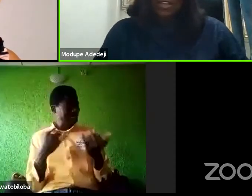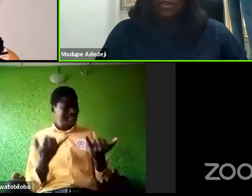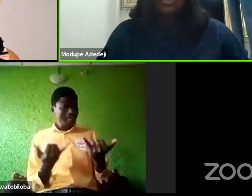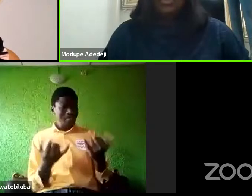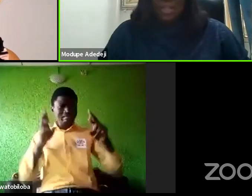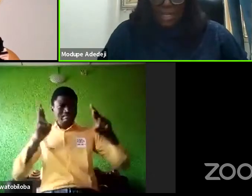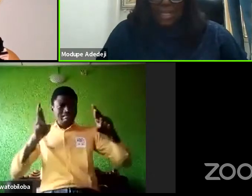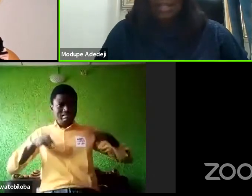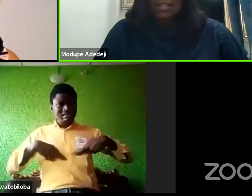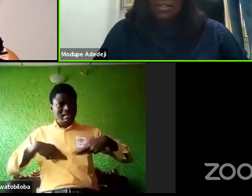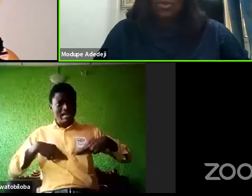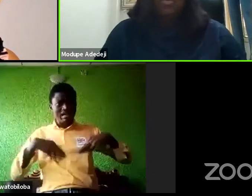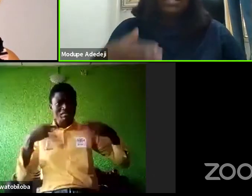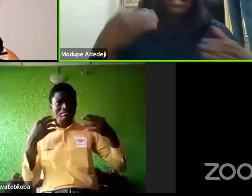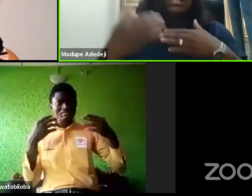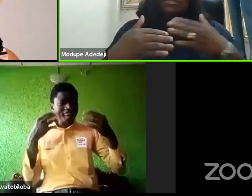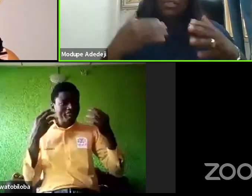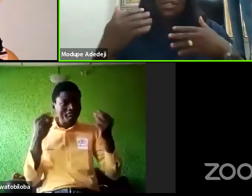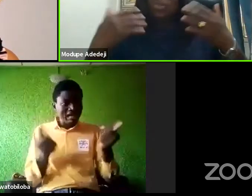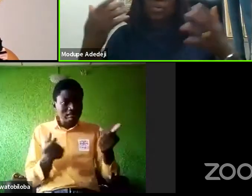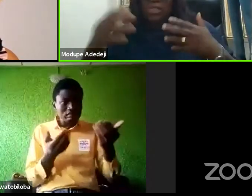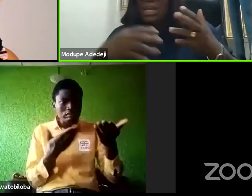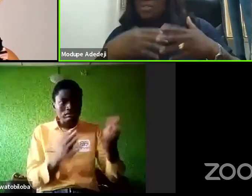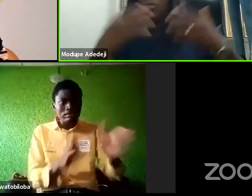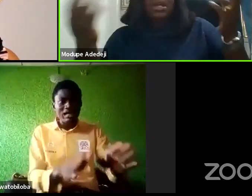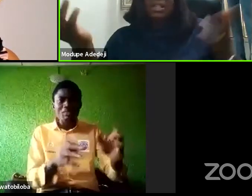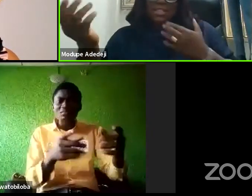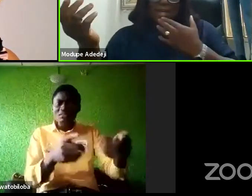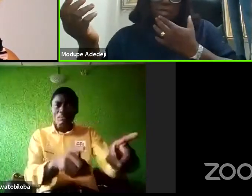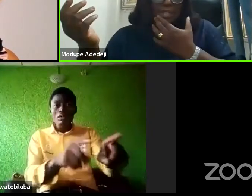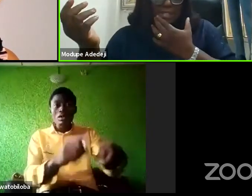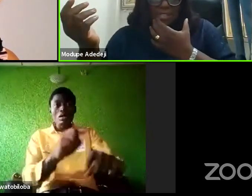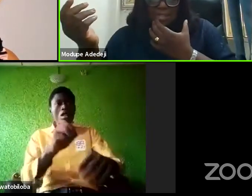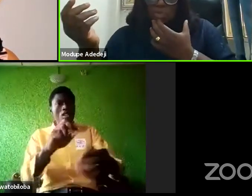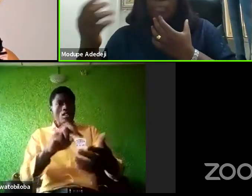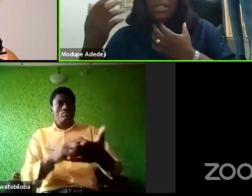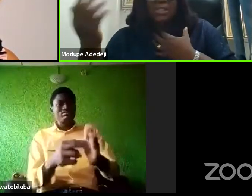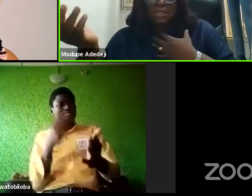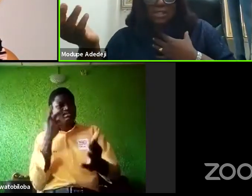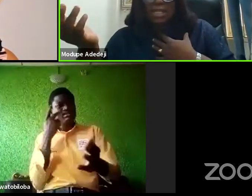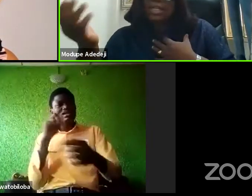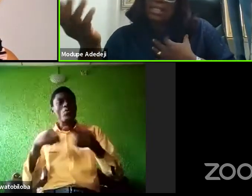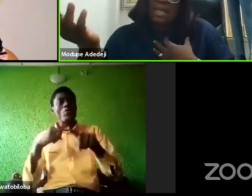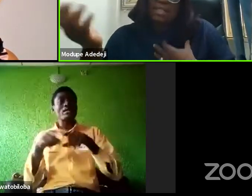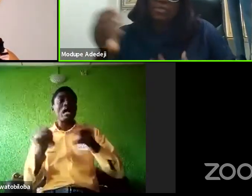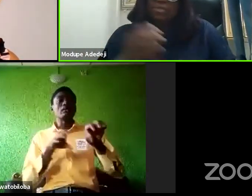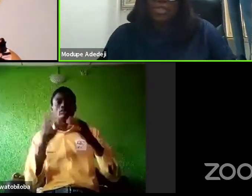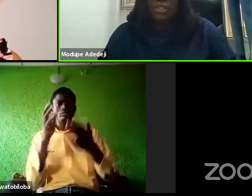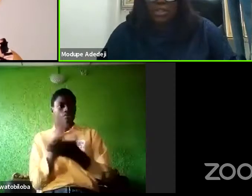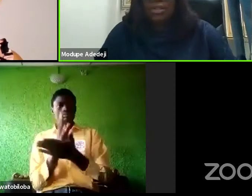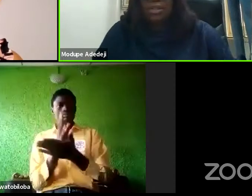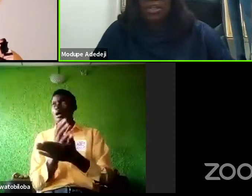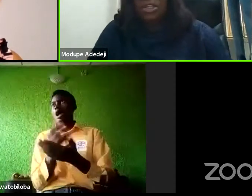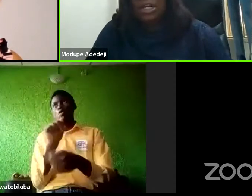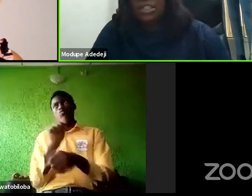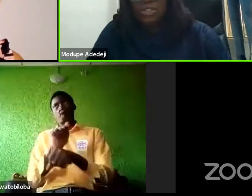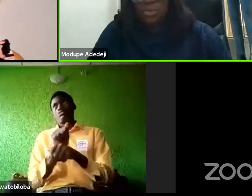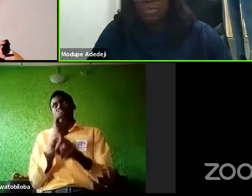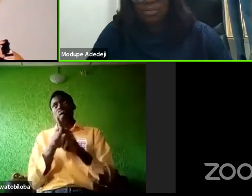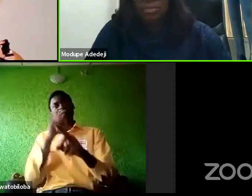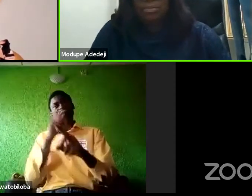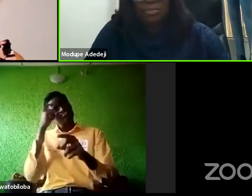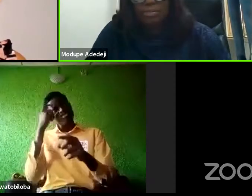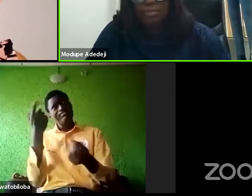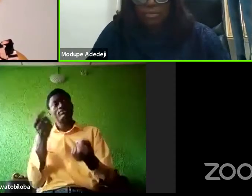vernacular. So when the activity stops, there are so many things that will set in. So many things, and it can even be an